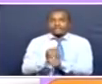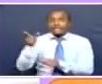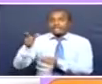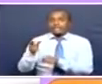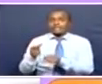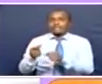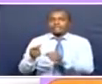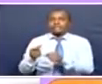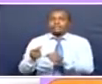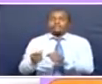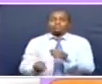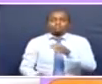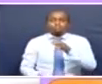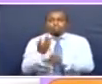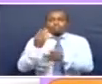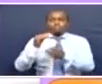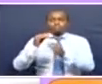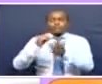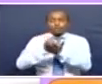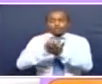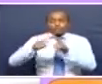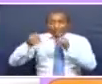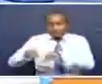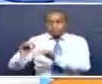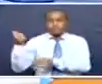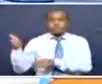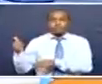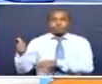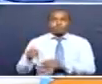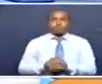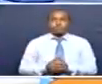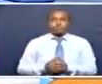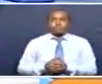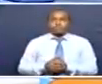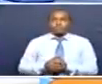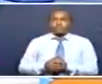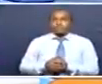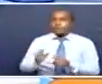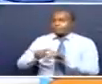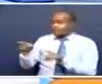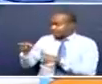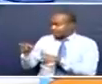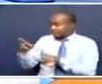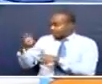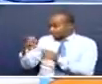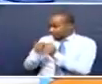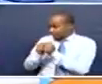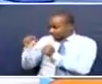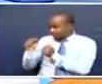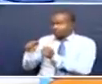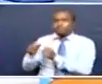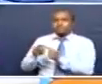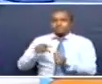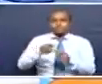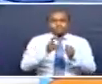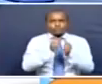never implemented it. Instead, he put it on the shelves. But with due respect, this was 2014. This was 2015. This was 2015. It's now